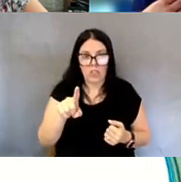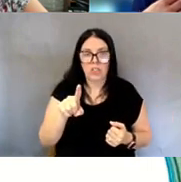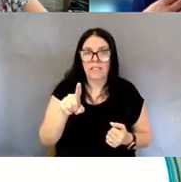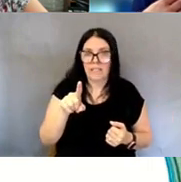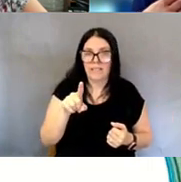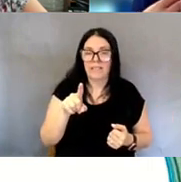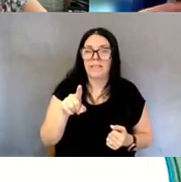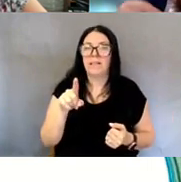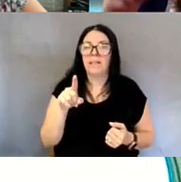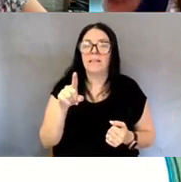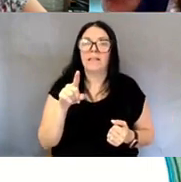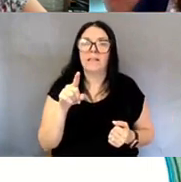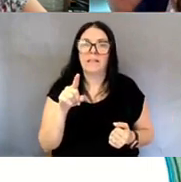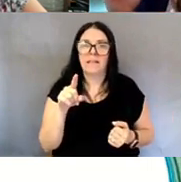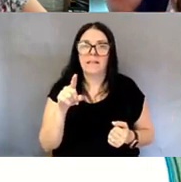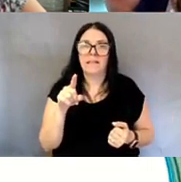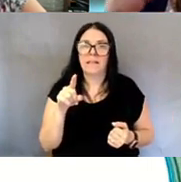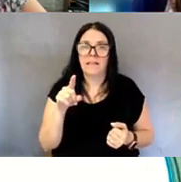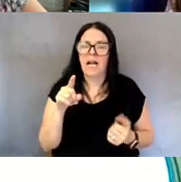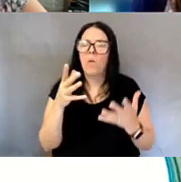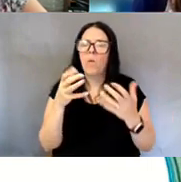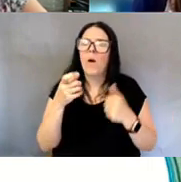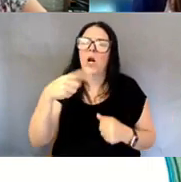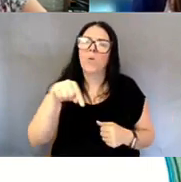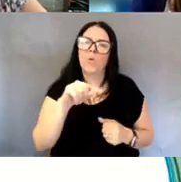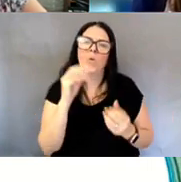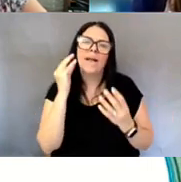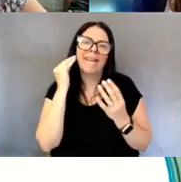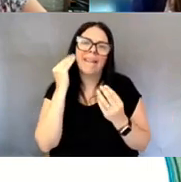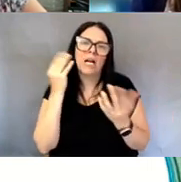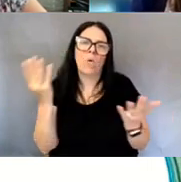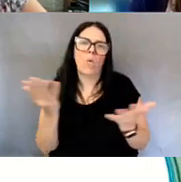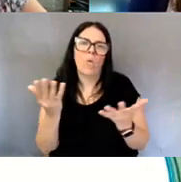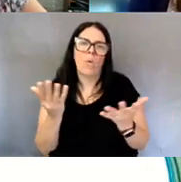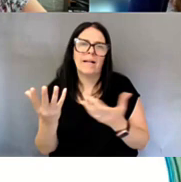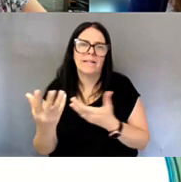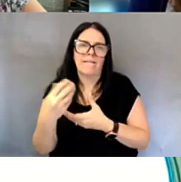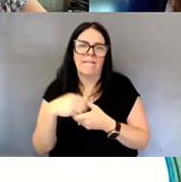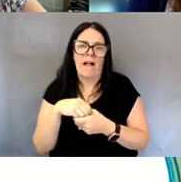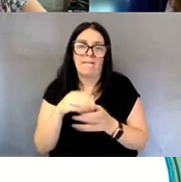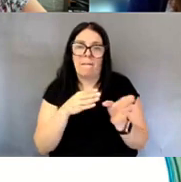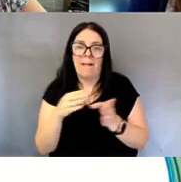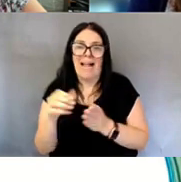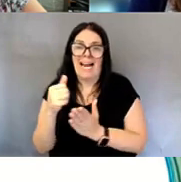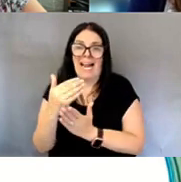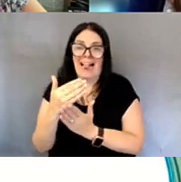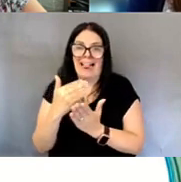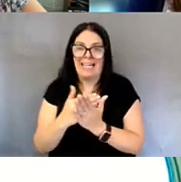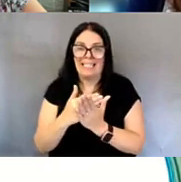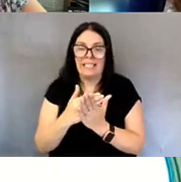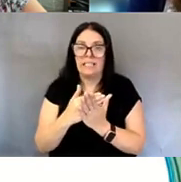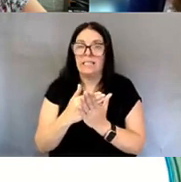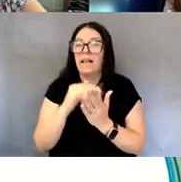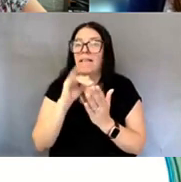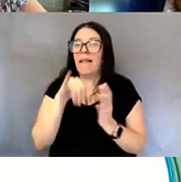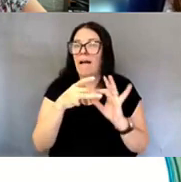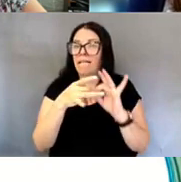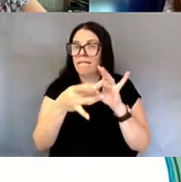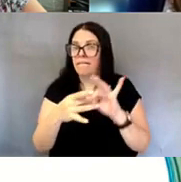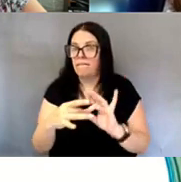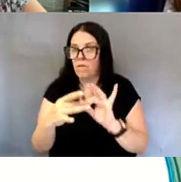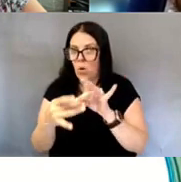first meetings, and think about what's involved in planning a lesson that flows. Maybe think